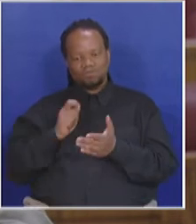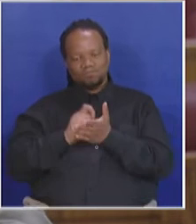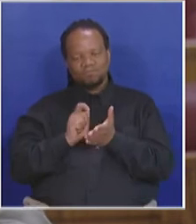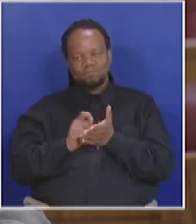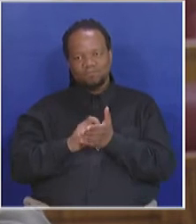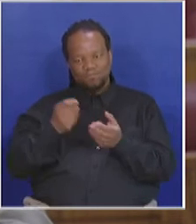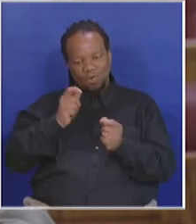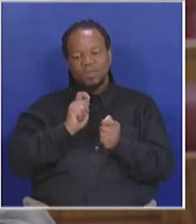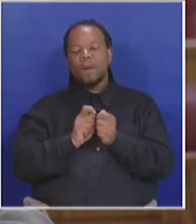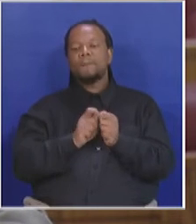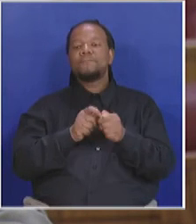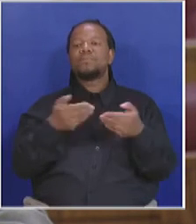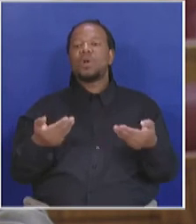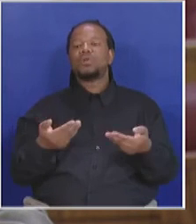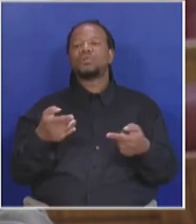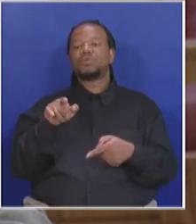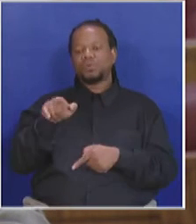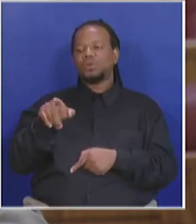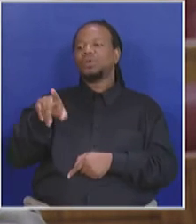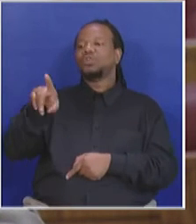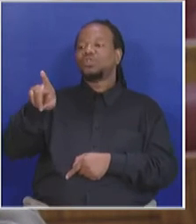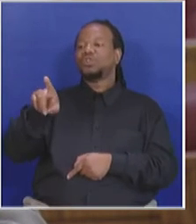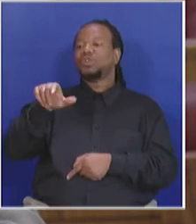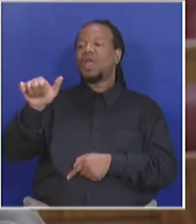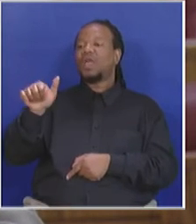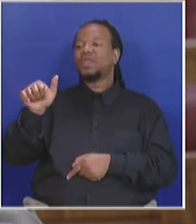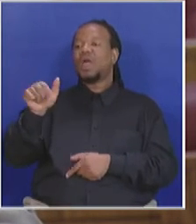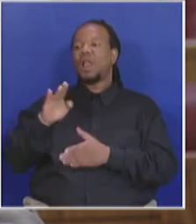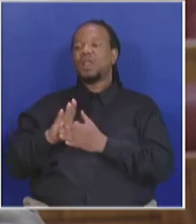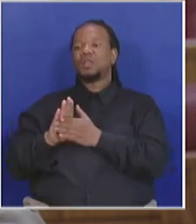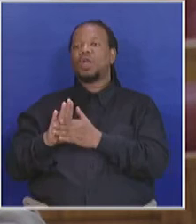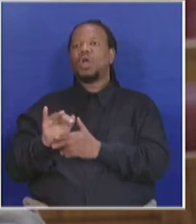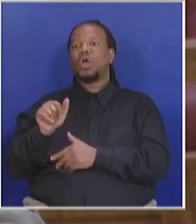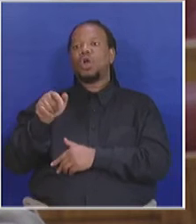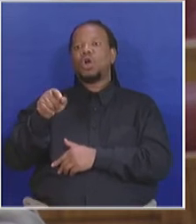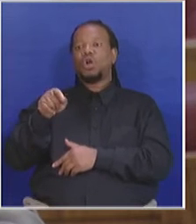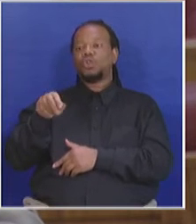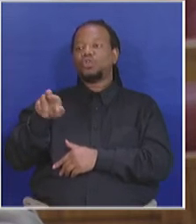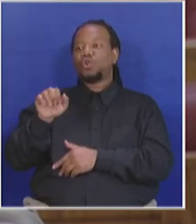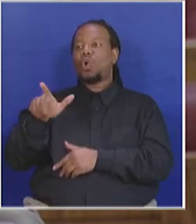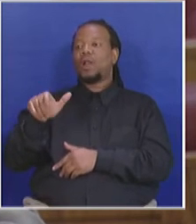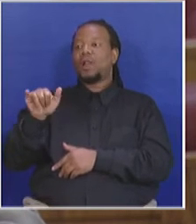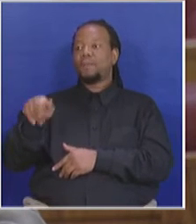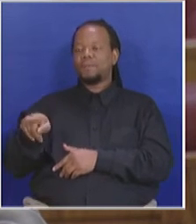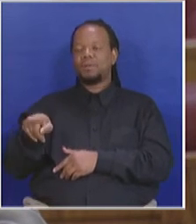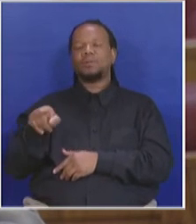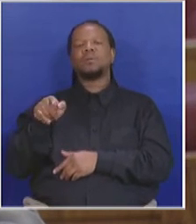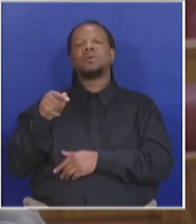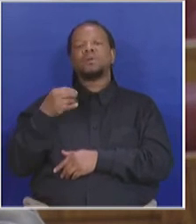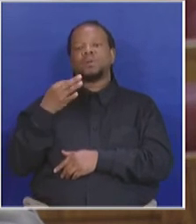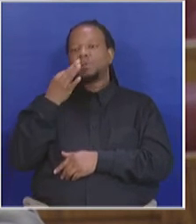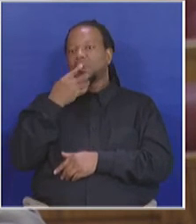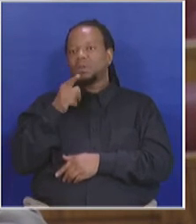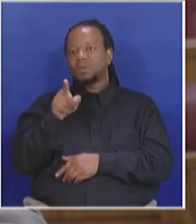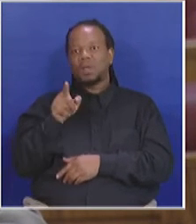is also supported by the leader of DA in the Eastern Cape, Mr. Trolley, that when they joined the party, she had